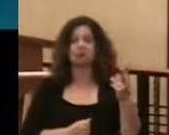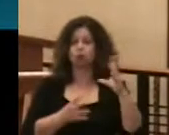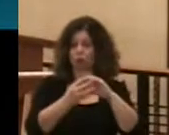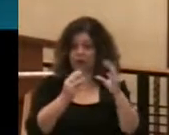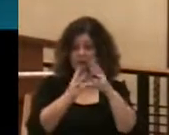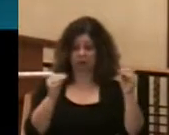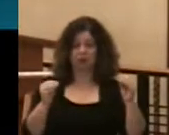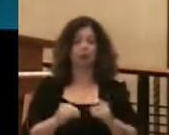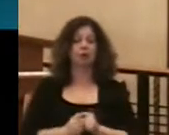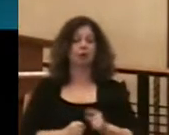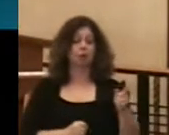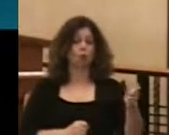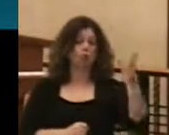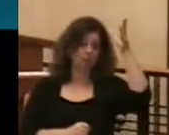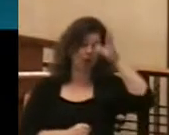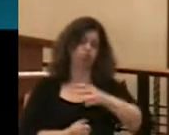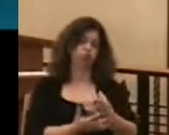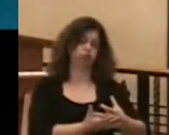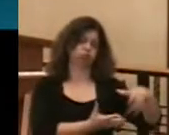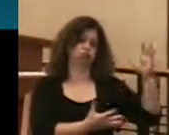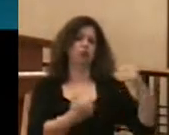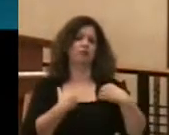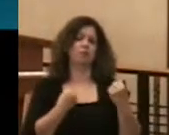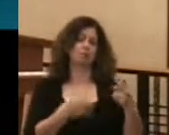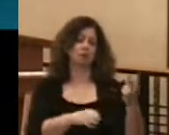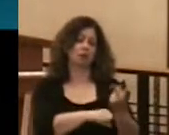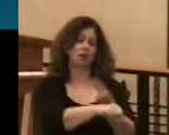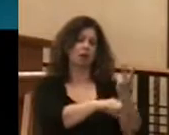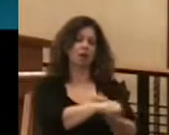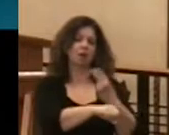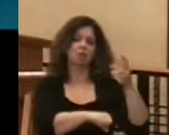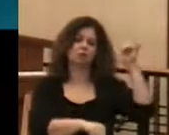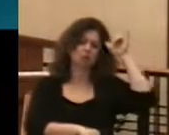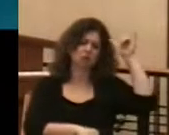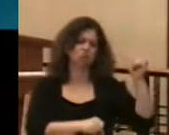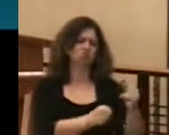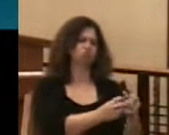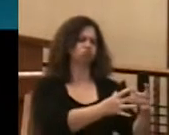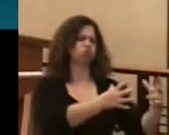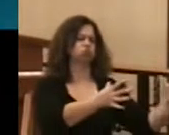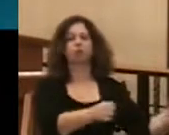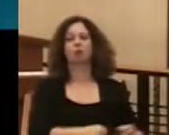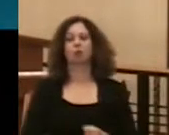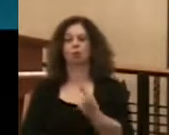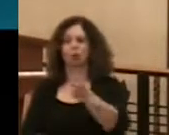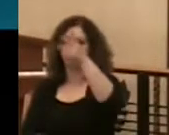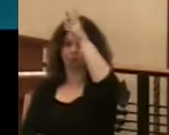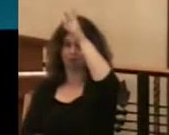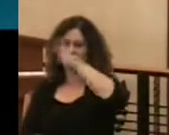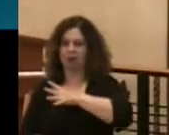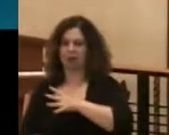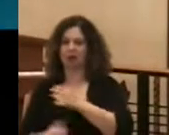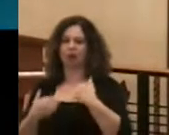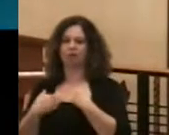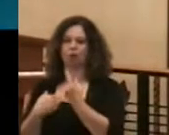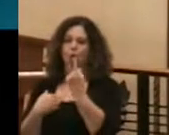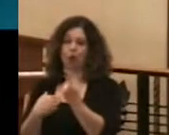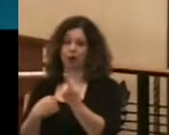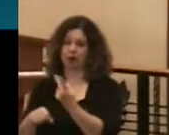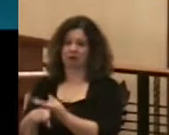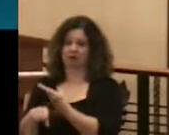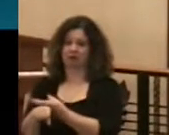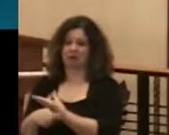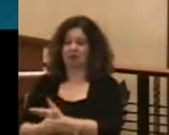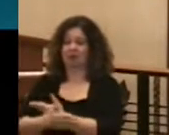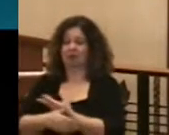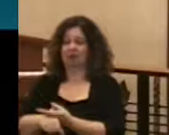bought. He brought it up, and it grew up with him and with his children. It used to eat of his meager